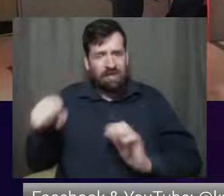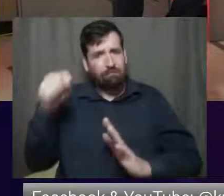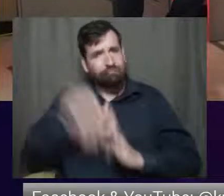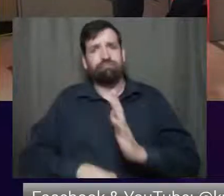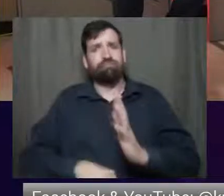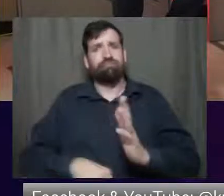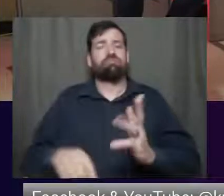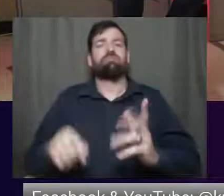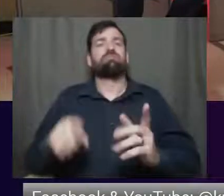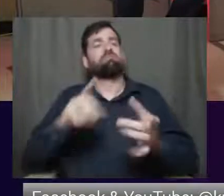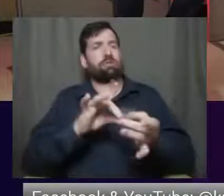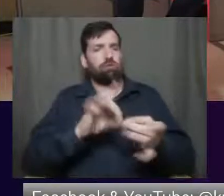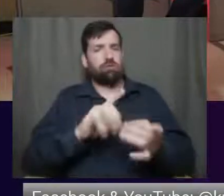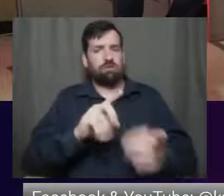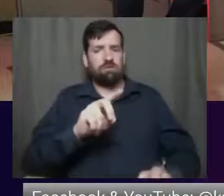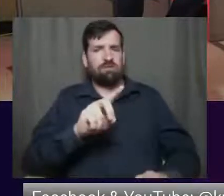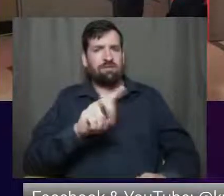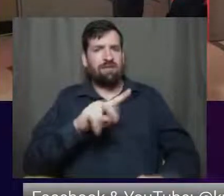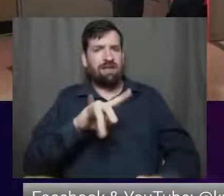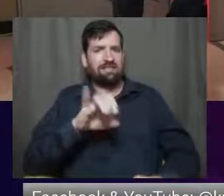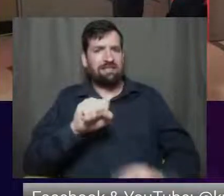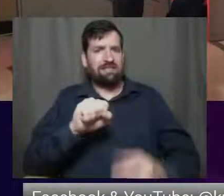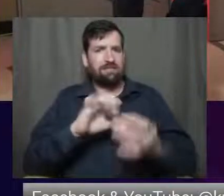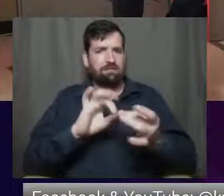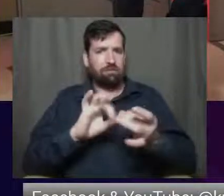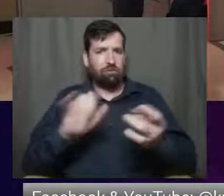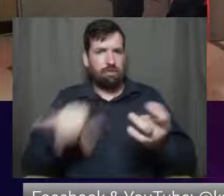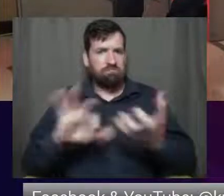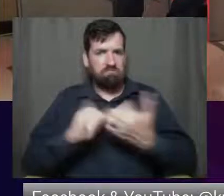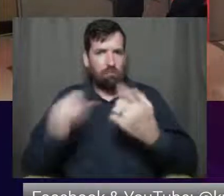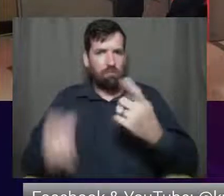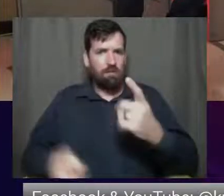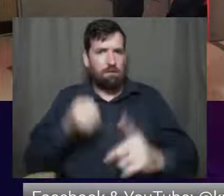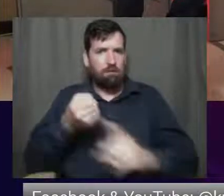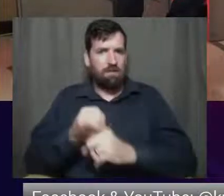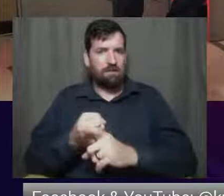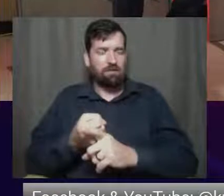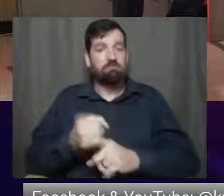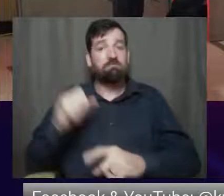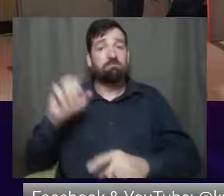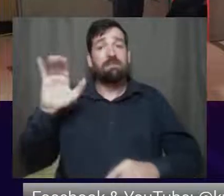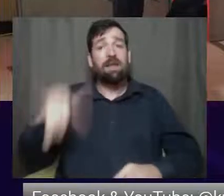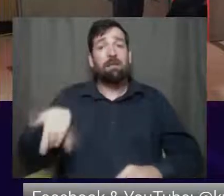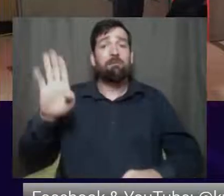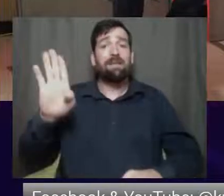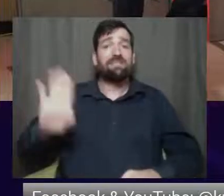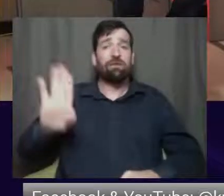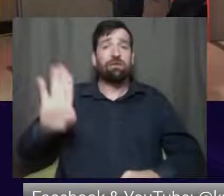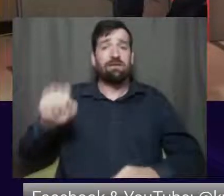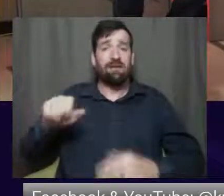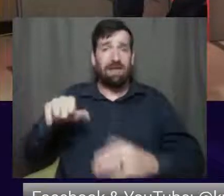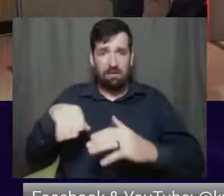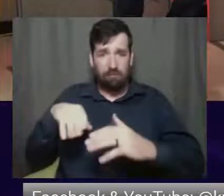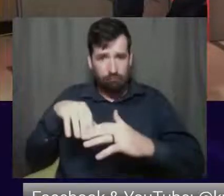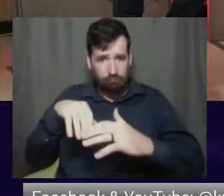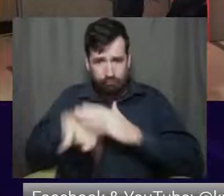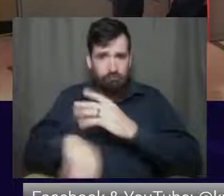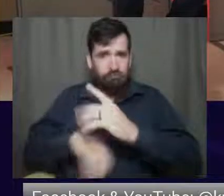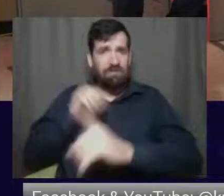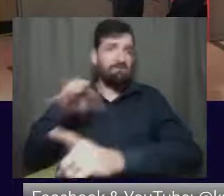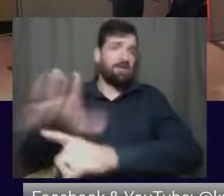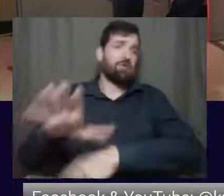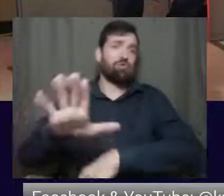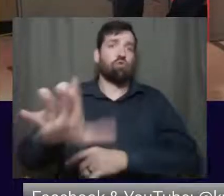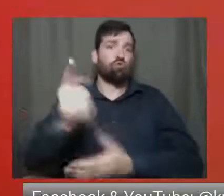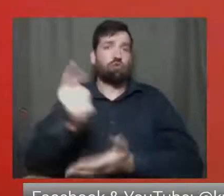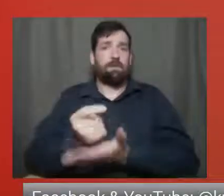devices. Talk a little bit more about that, how that can affect them. You said that bacteria can get in there and then affect the treatment that you're trying to help provide